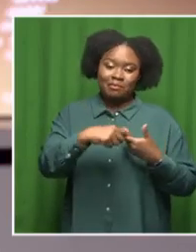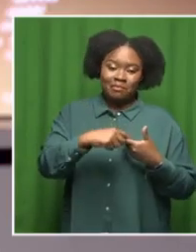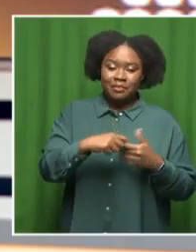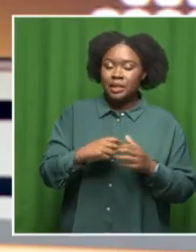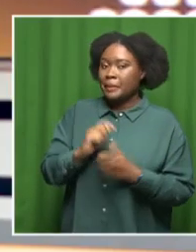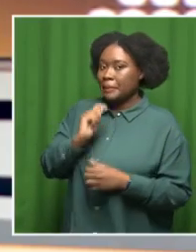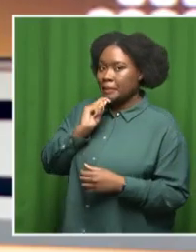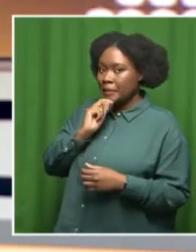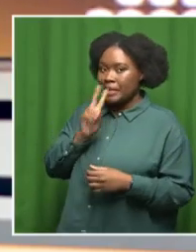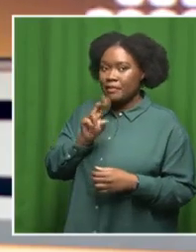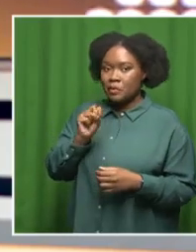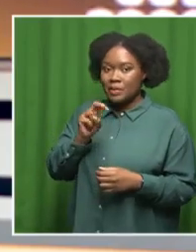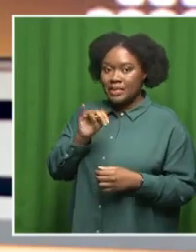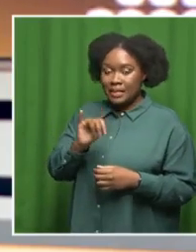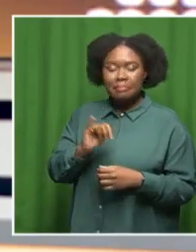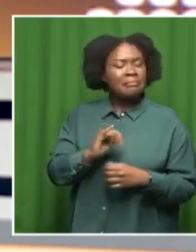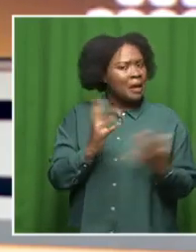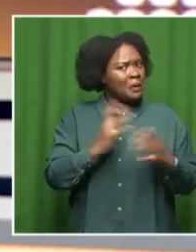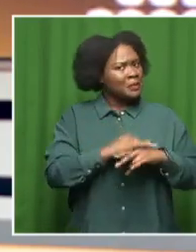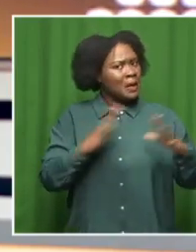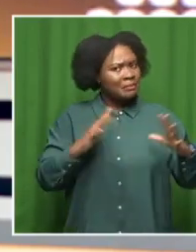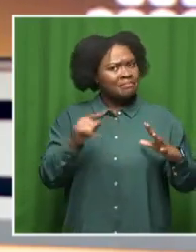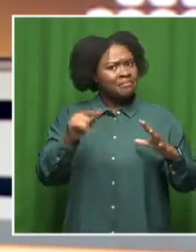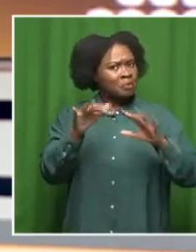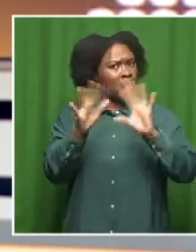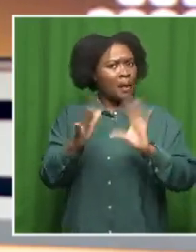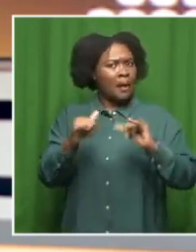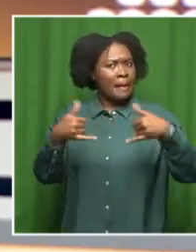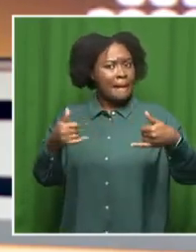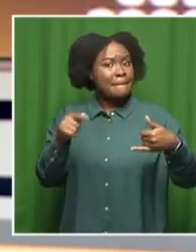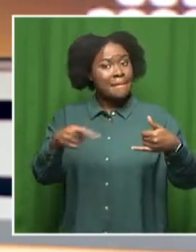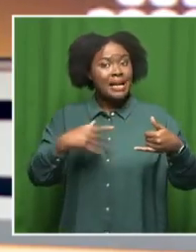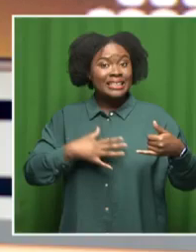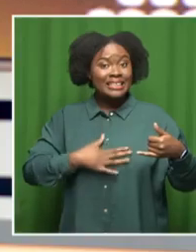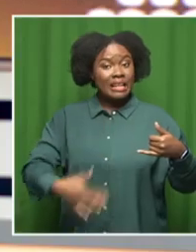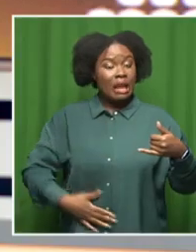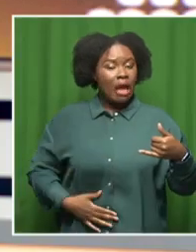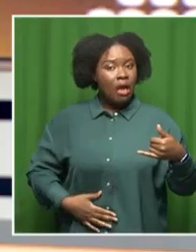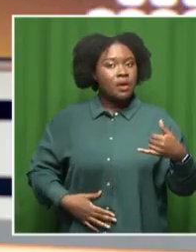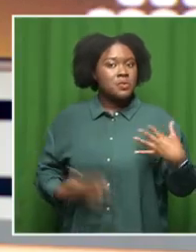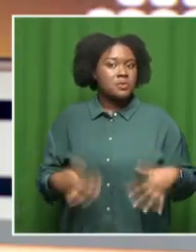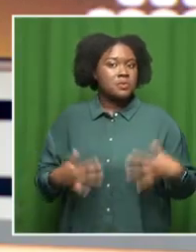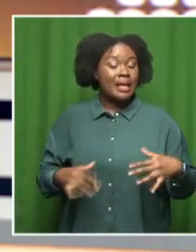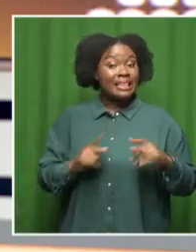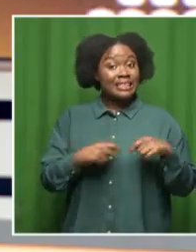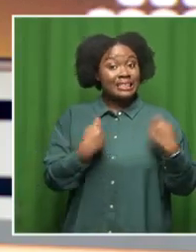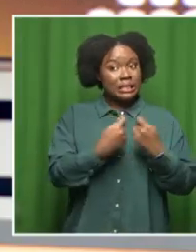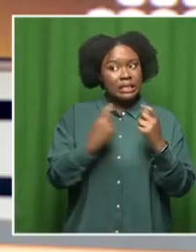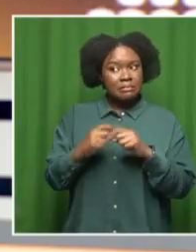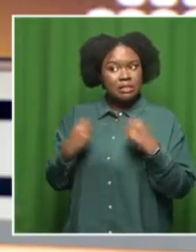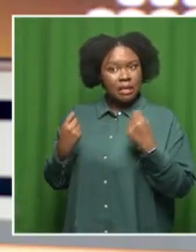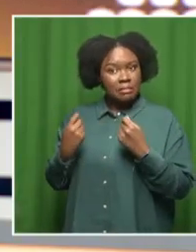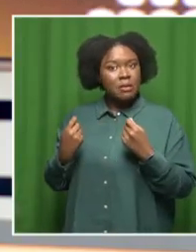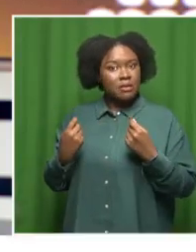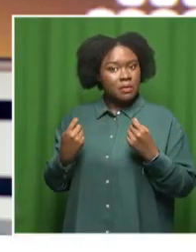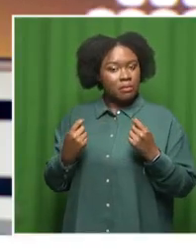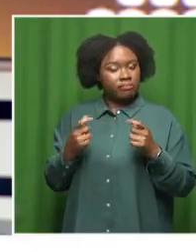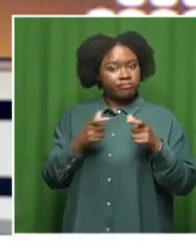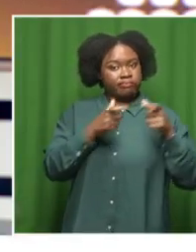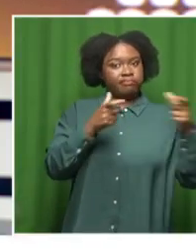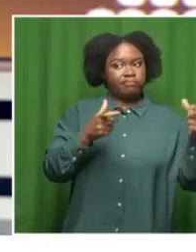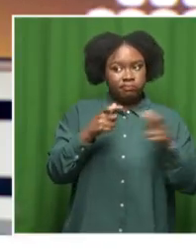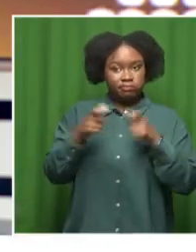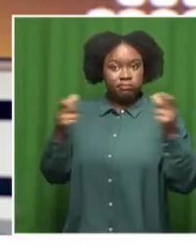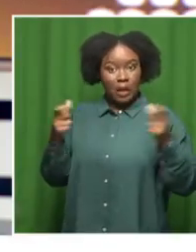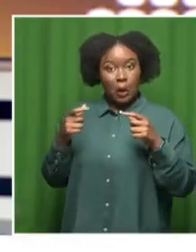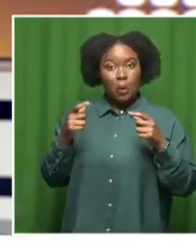So Lunga, let's start and talk about how the World Cup starts on Sunday, but the so-called bigger teams get into action later on in the week. Sure. And a